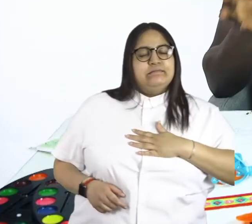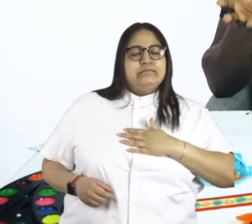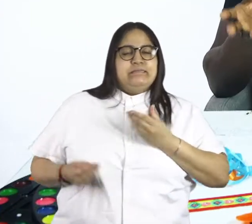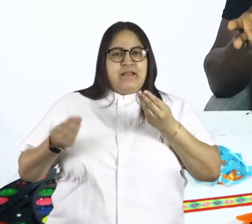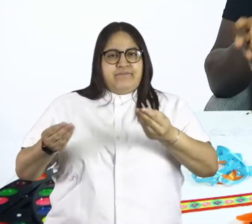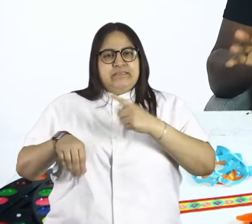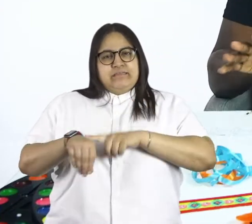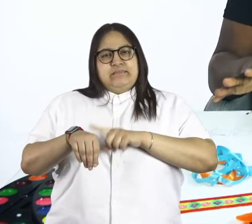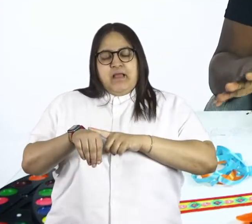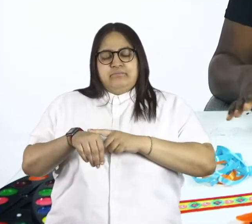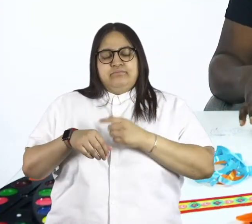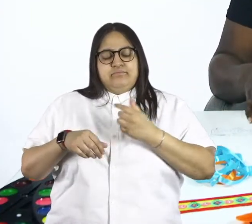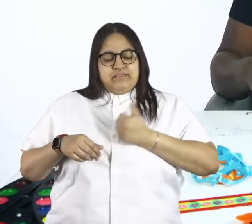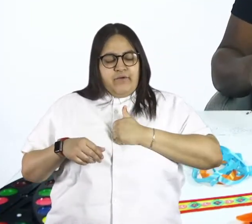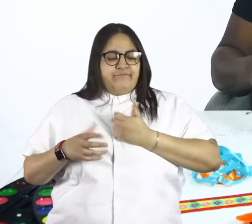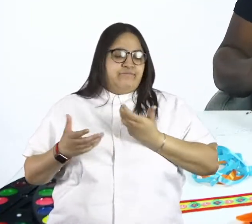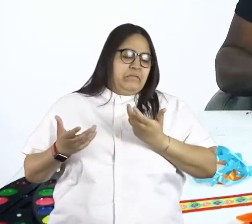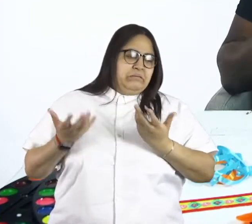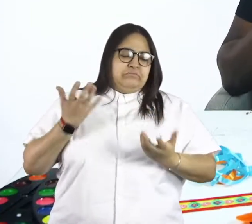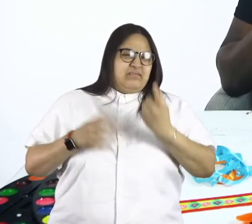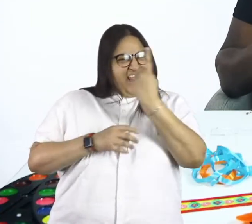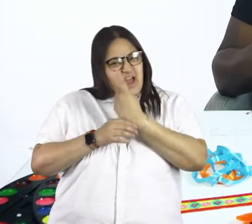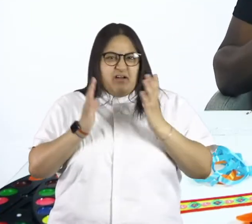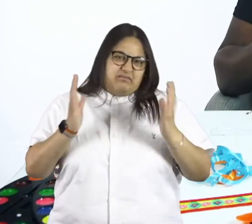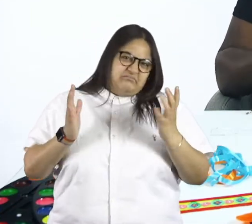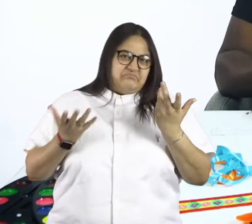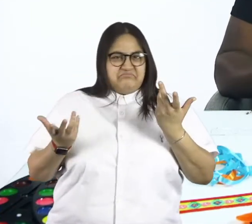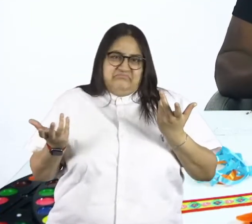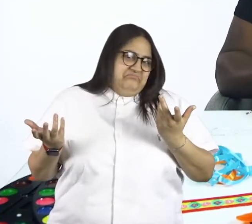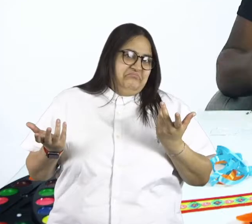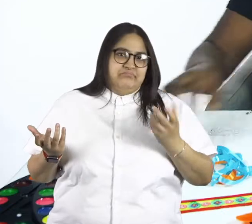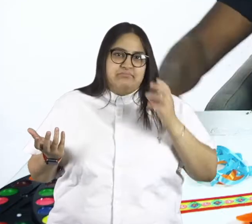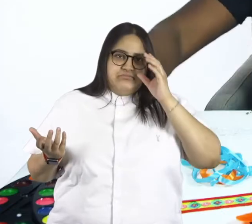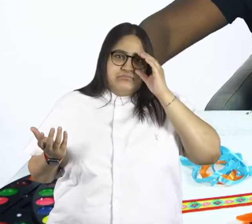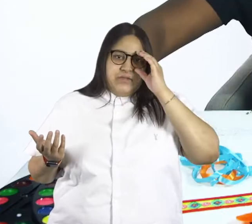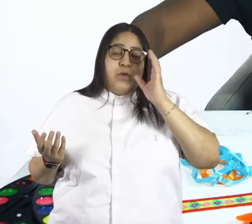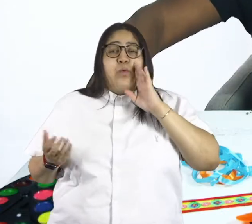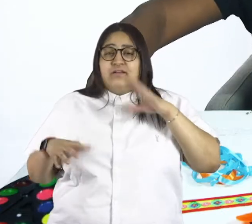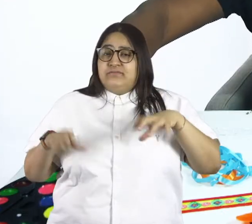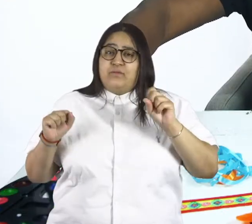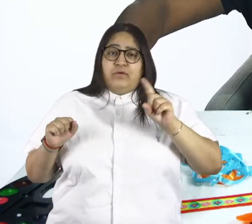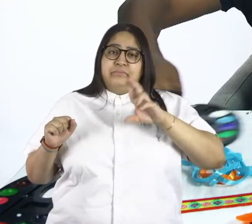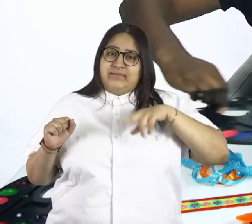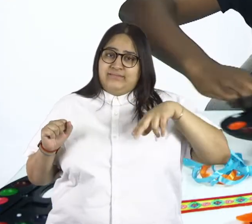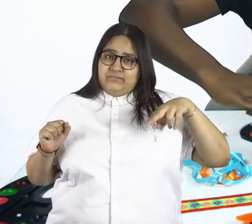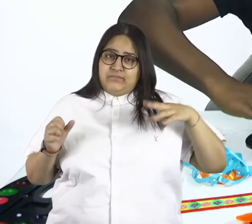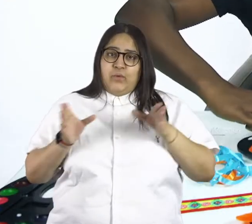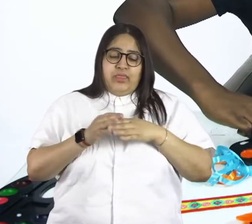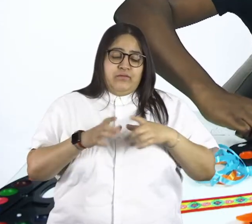want to be happy with it at the end of the day. So let's get straight into it. We're going to start with painting with our